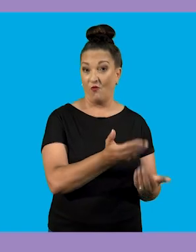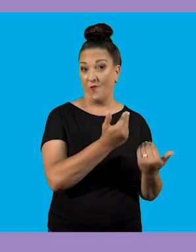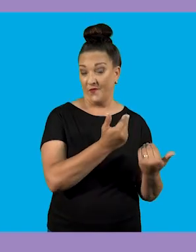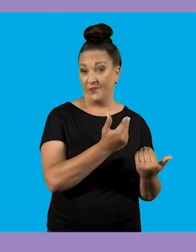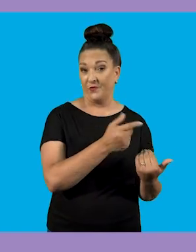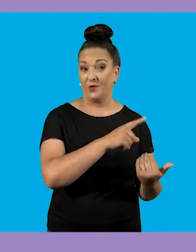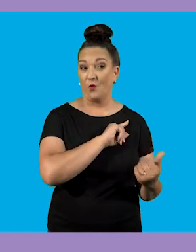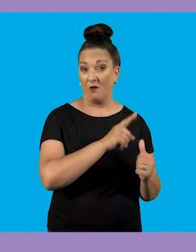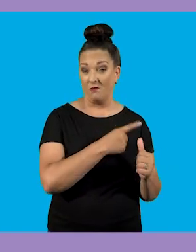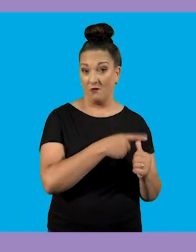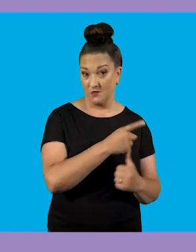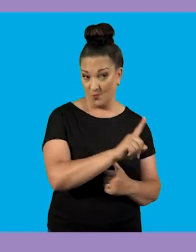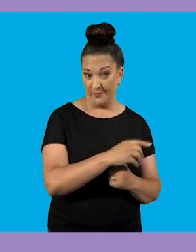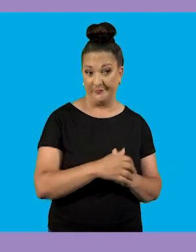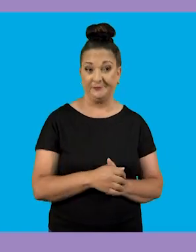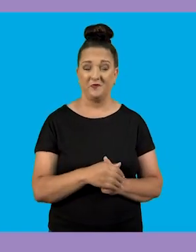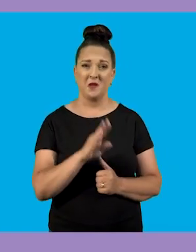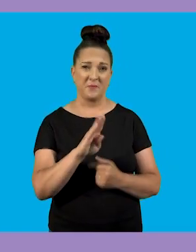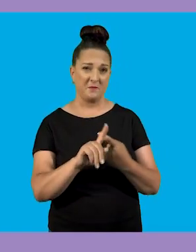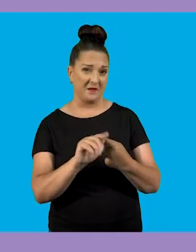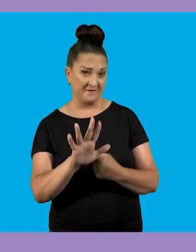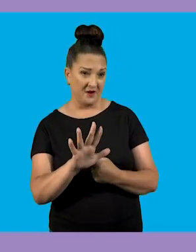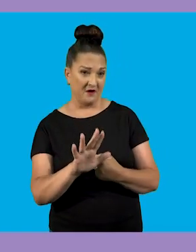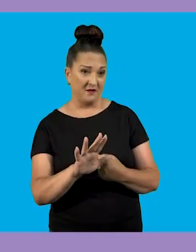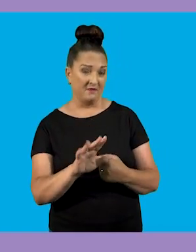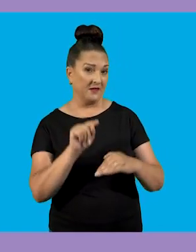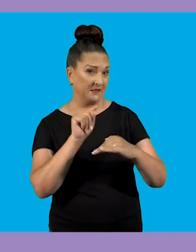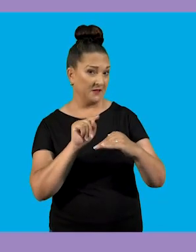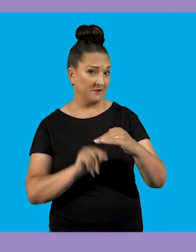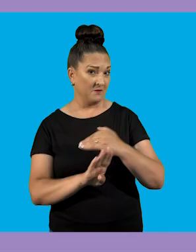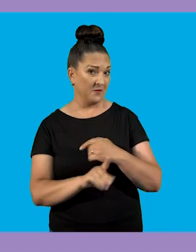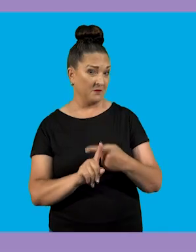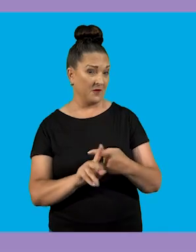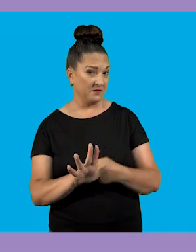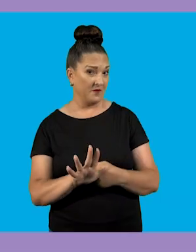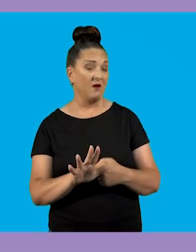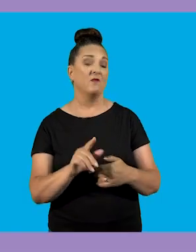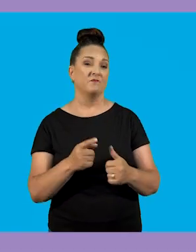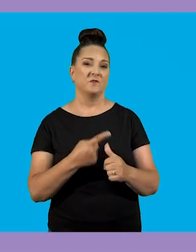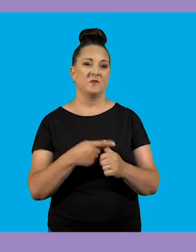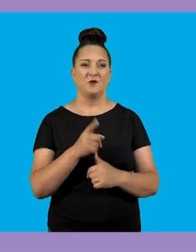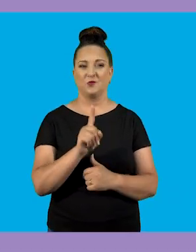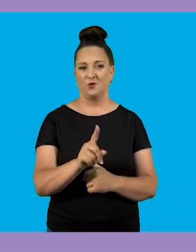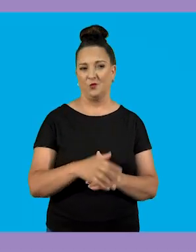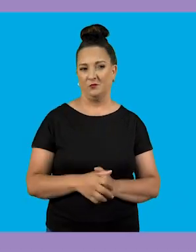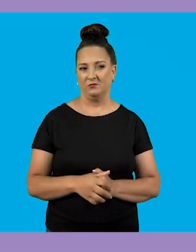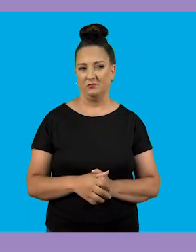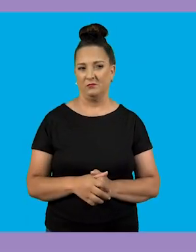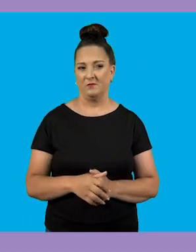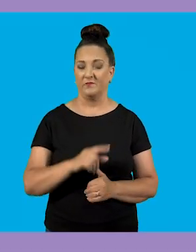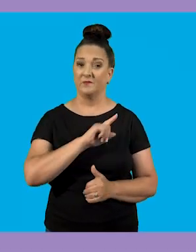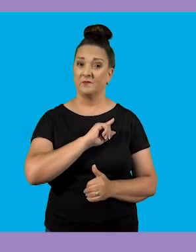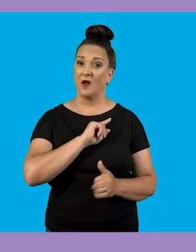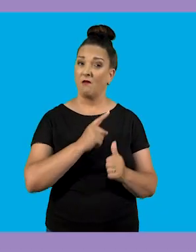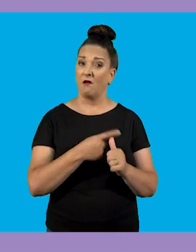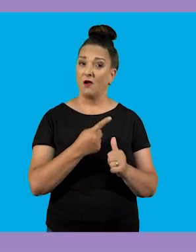divided by b plus 5 will give us 1. Again, b plus 5 divided by b plus 5 will give us 1. That leaves